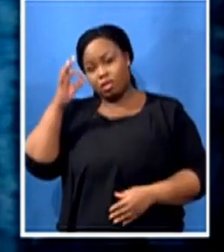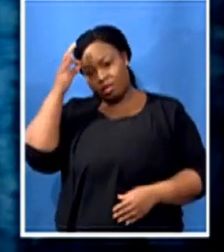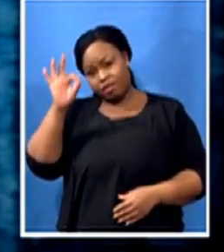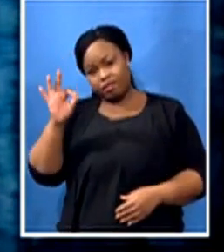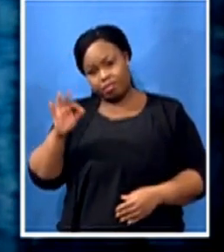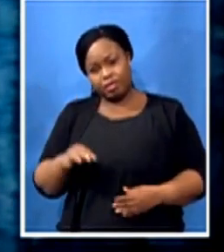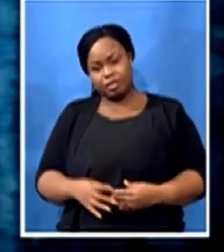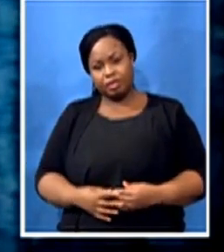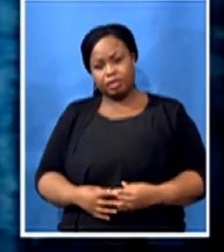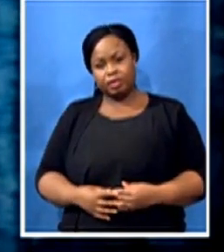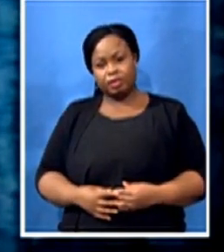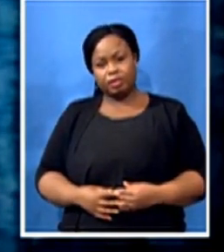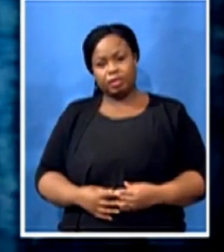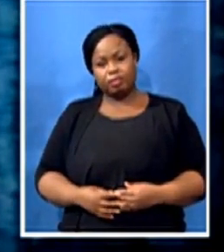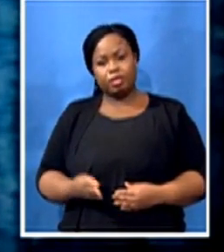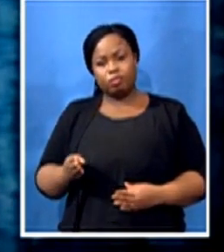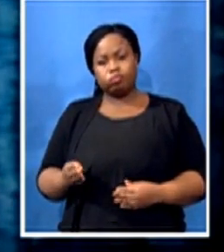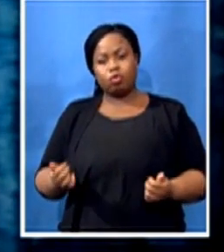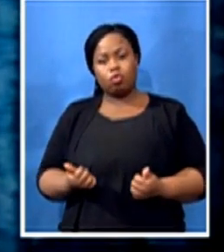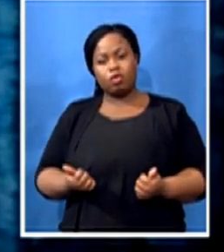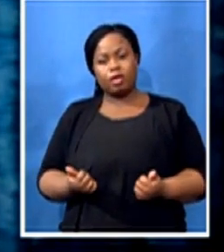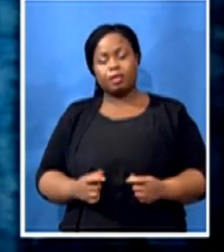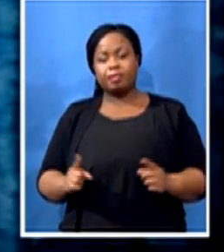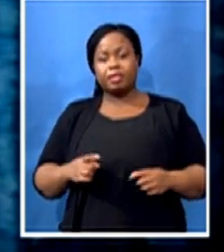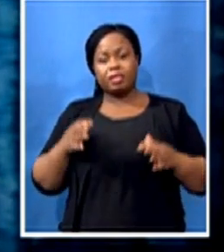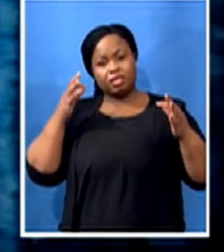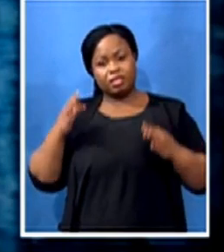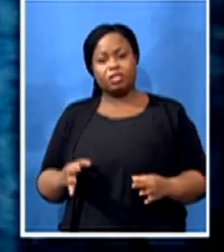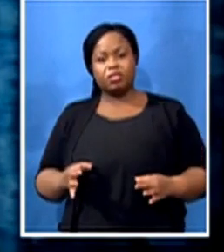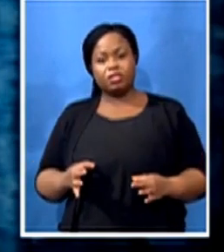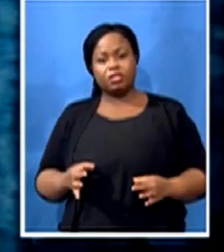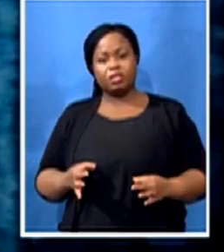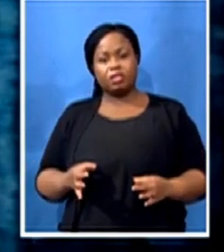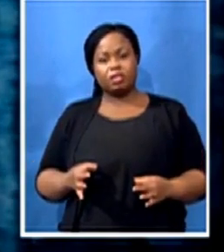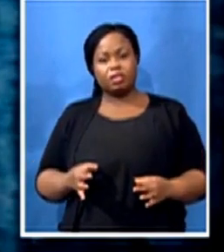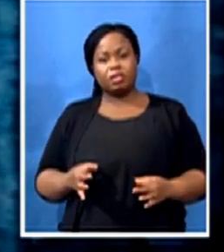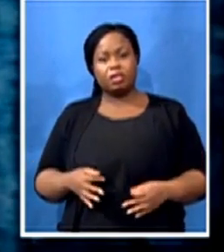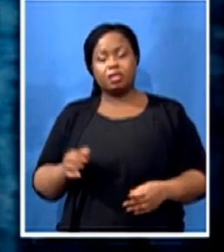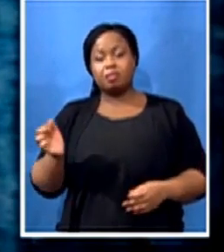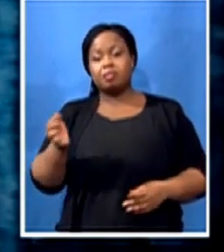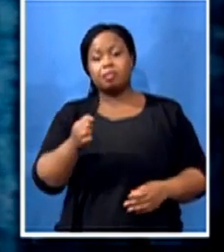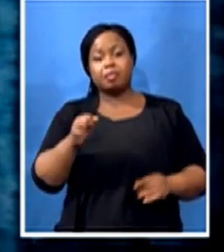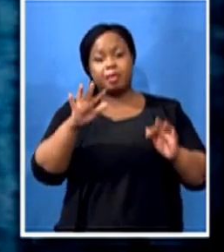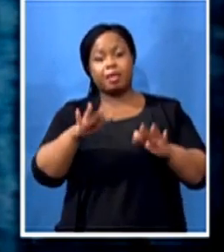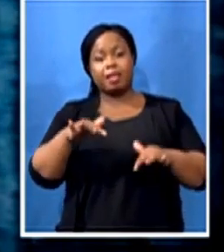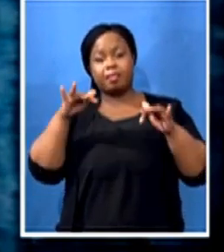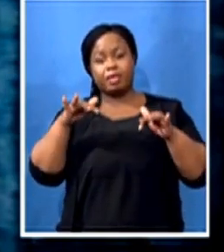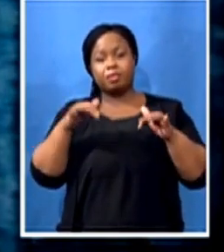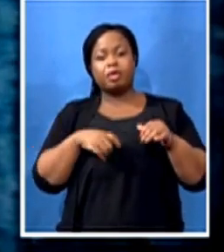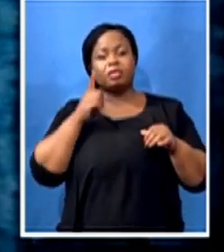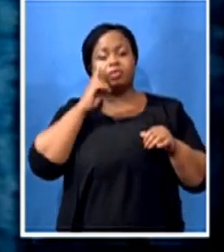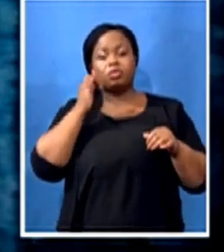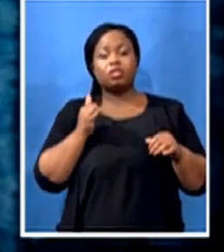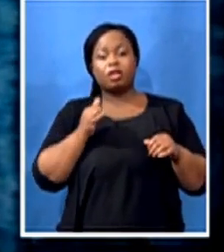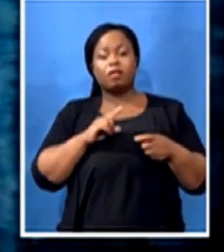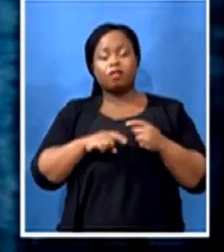important decision that the Parliament will have to take is how many seats of the 400, because the Constitution says the